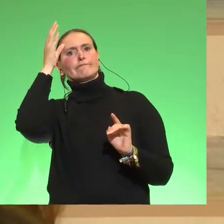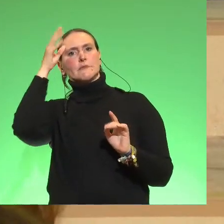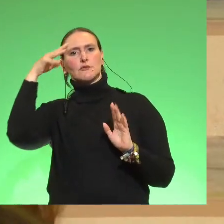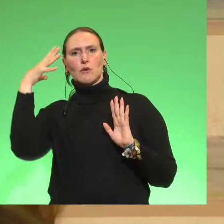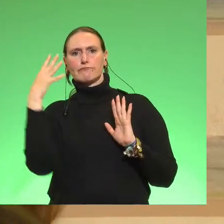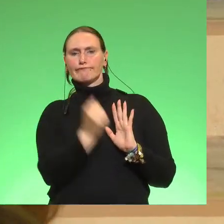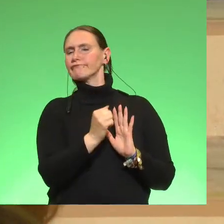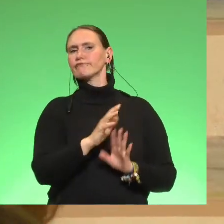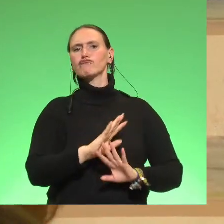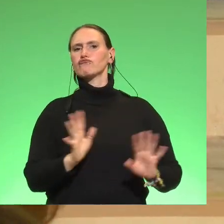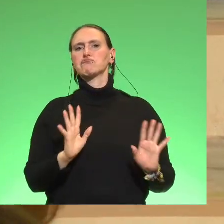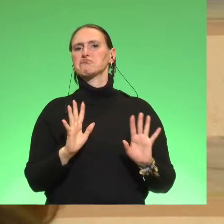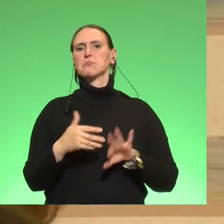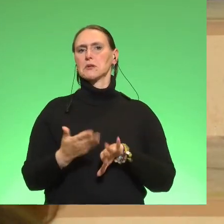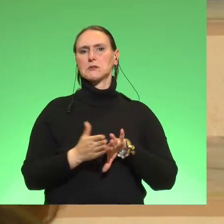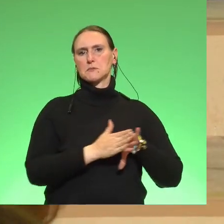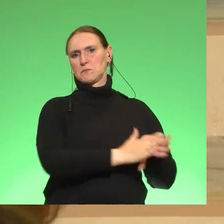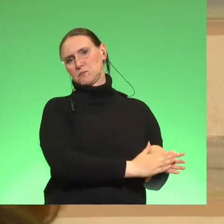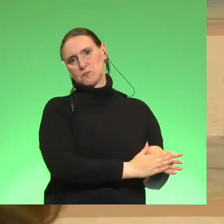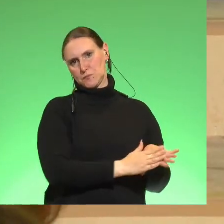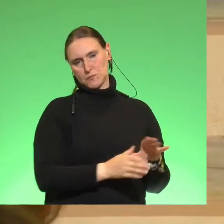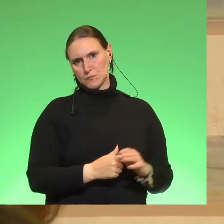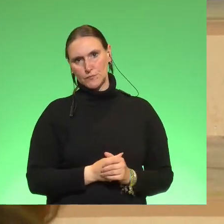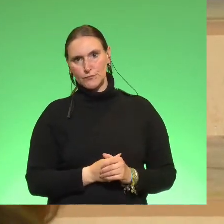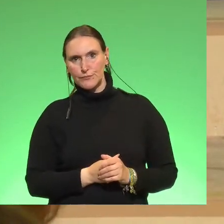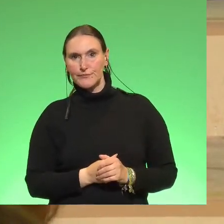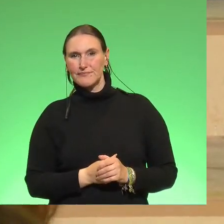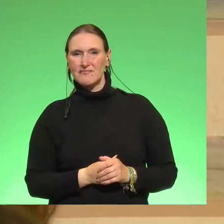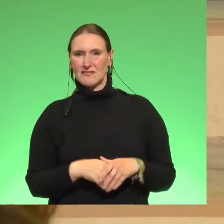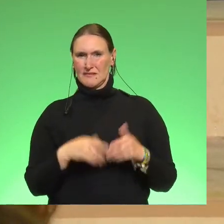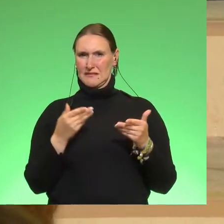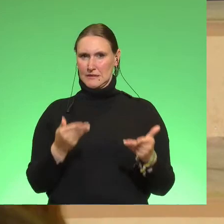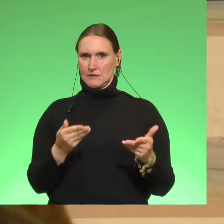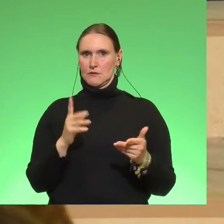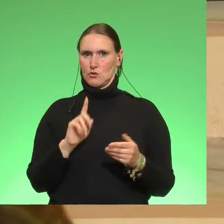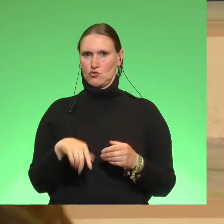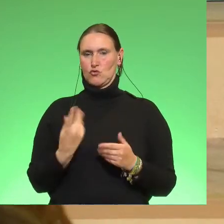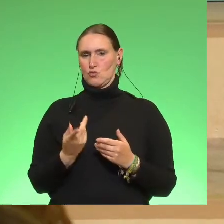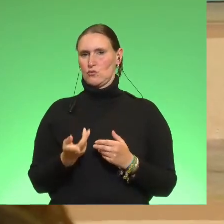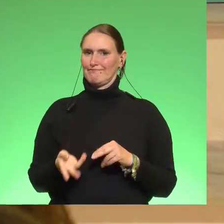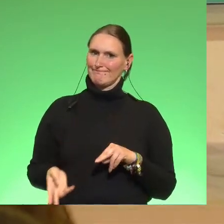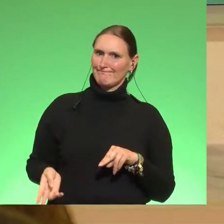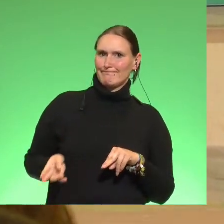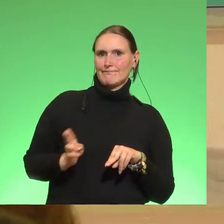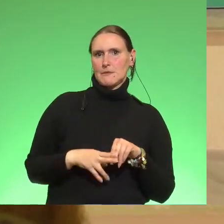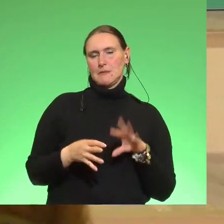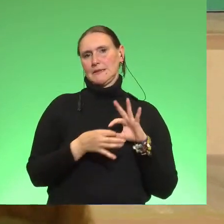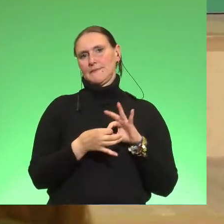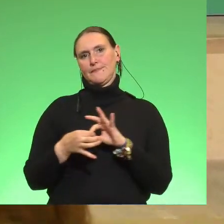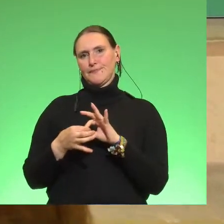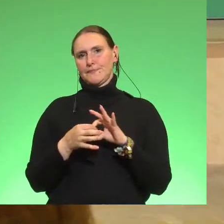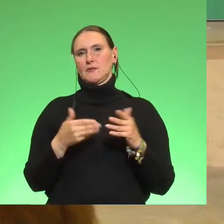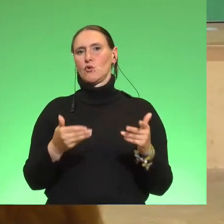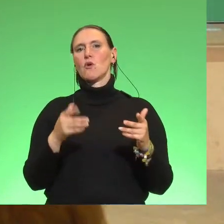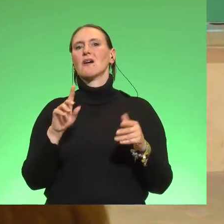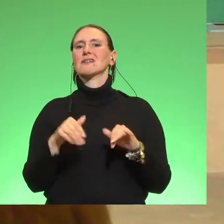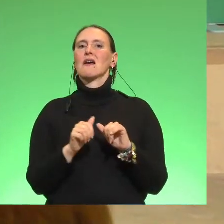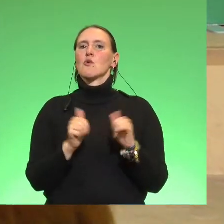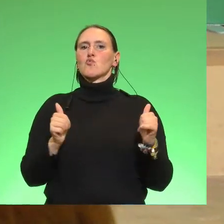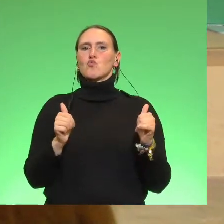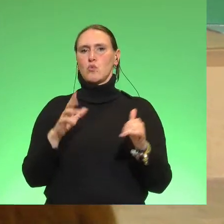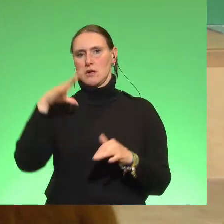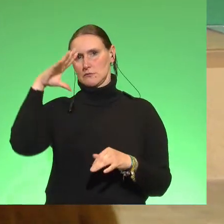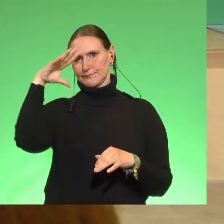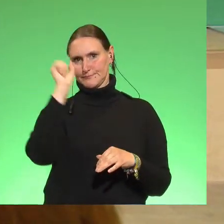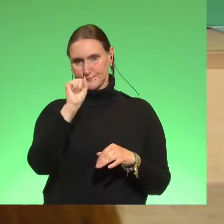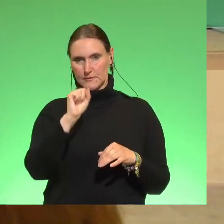They left it behind. Because that's the kind of like the double bind. In order to be understood, you have to talk